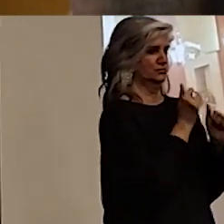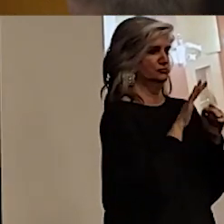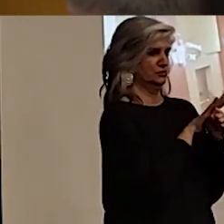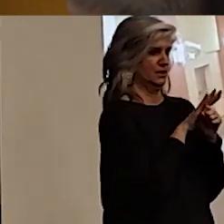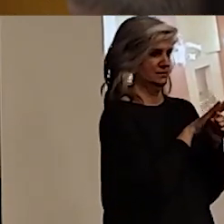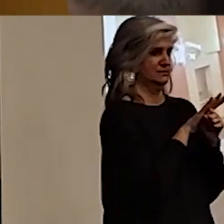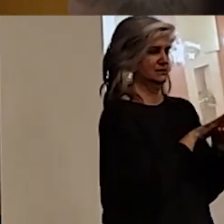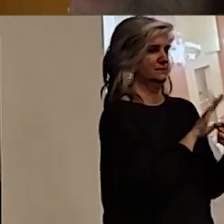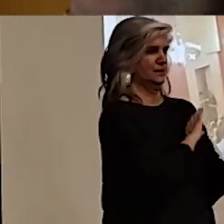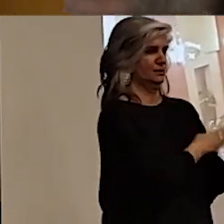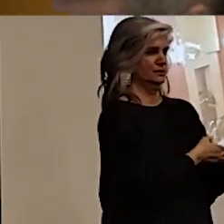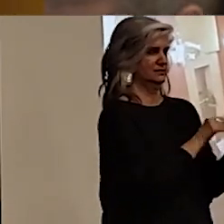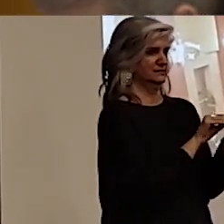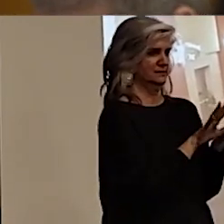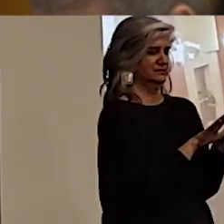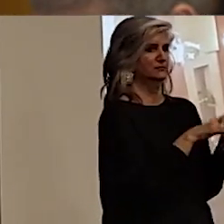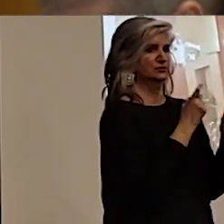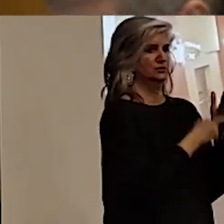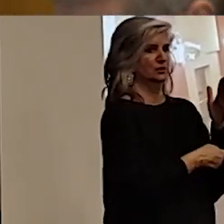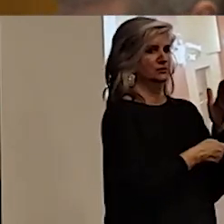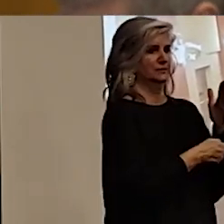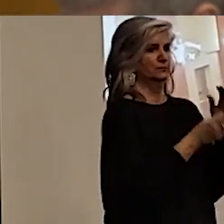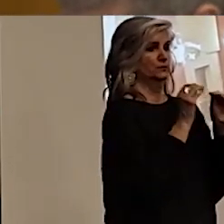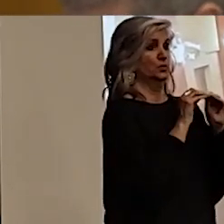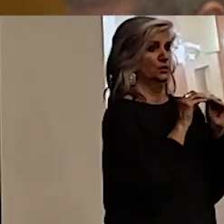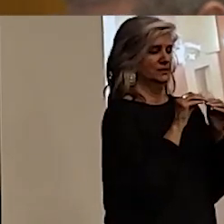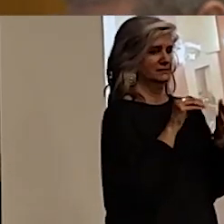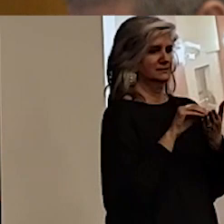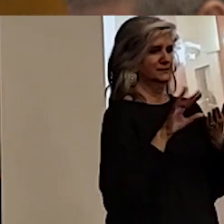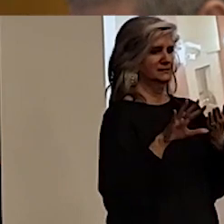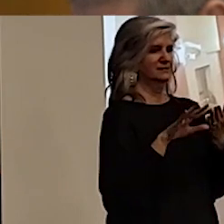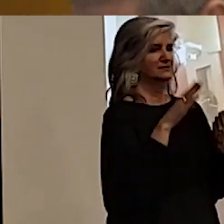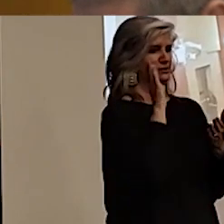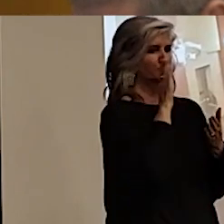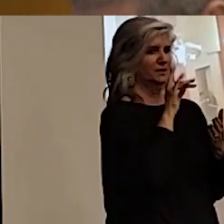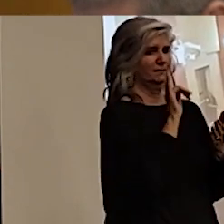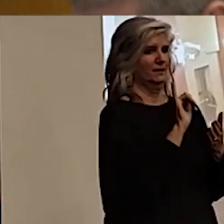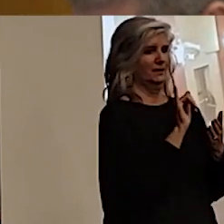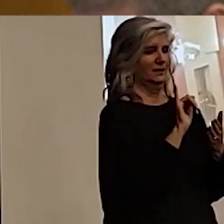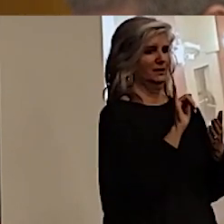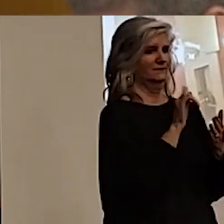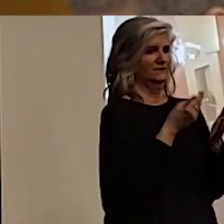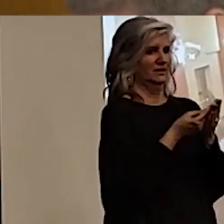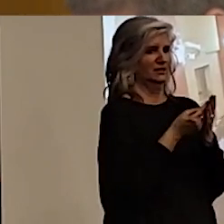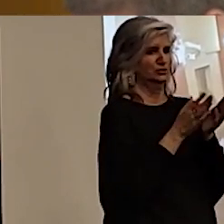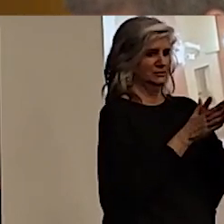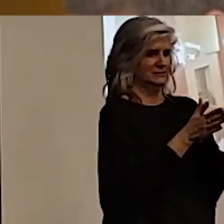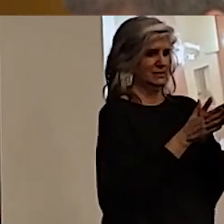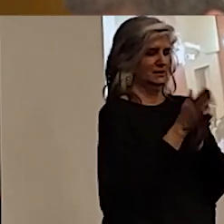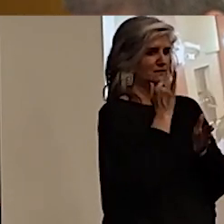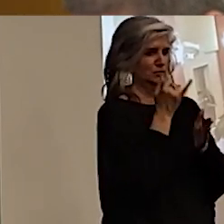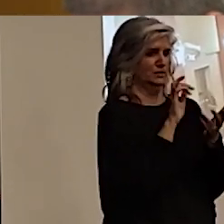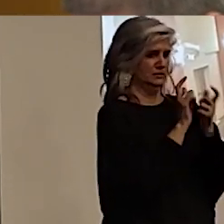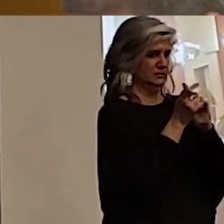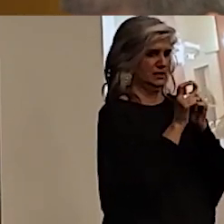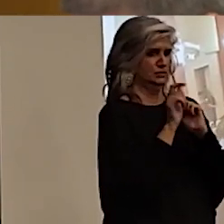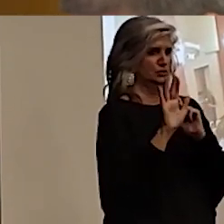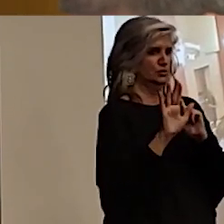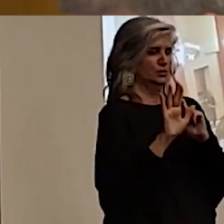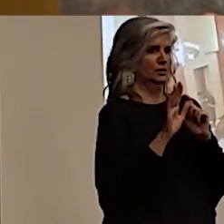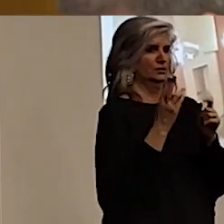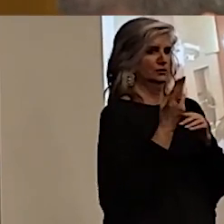really expensive, the charge would be much, much more expensive. So it would create kind of a financial incentive if you're able to kind of shift around when you